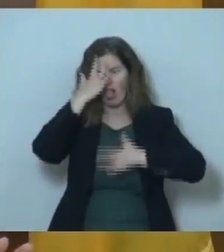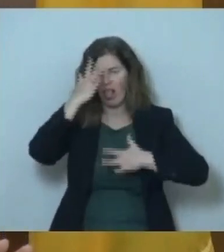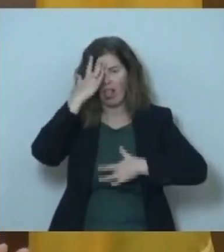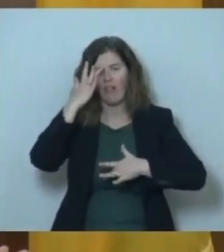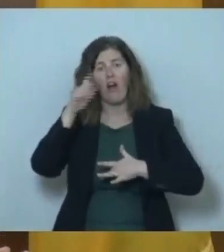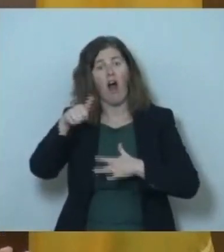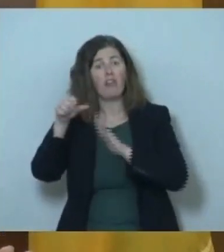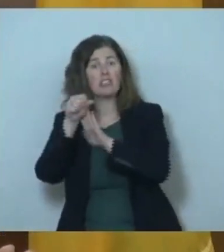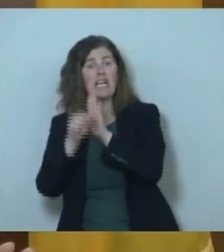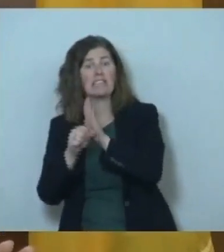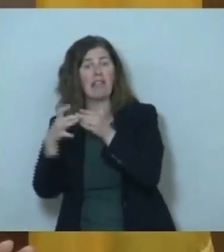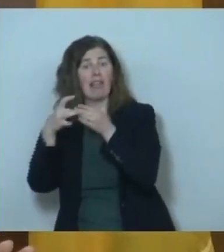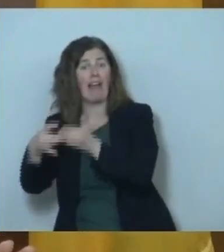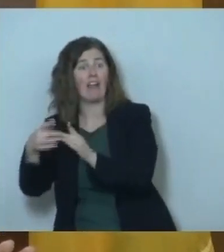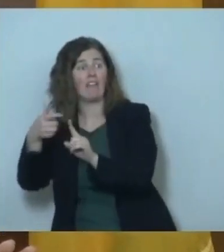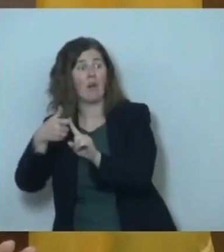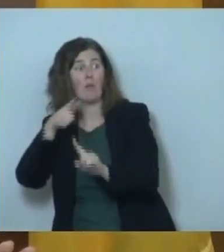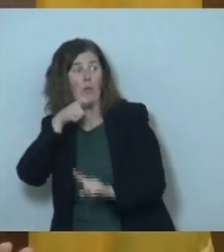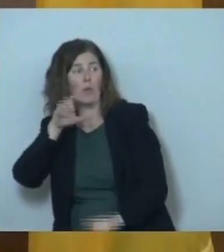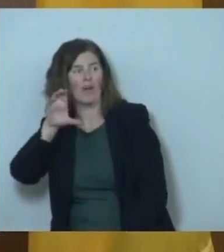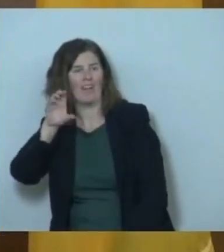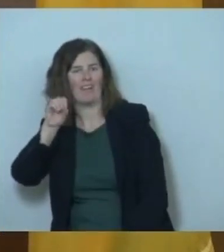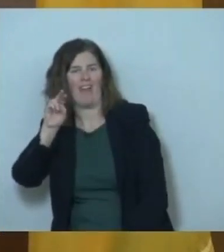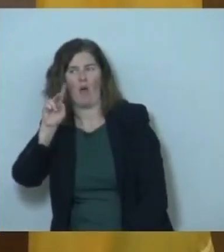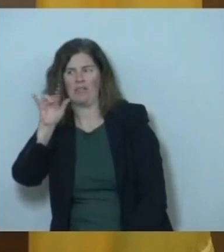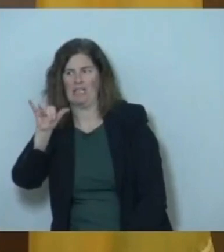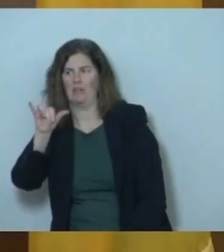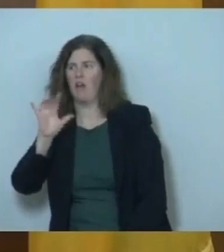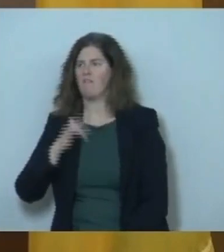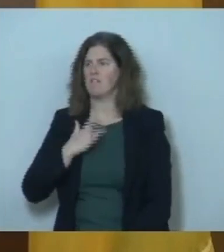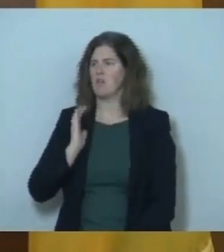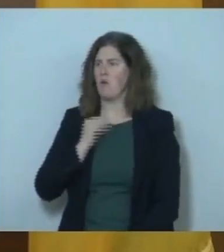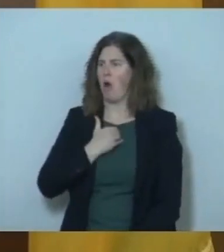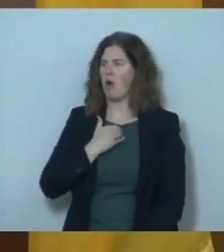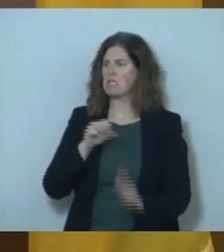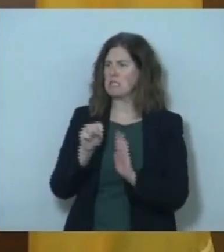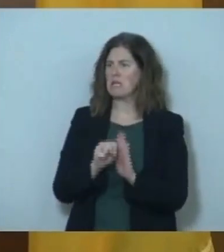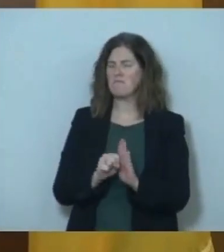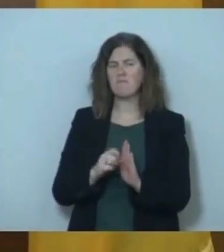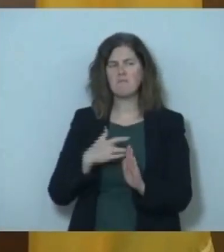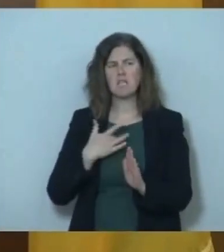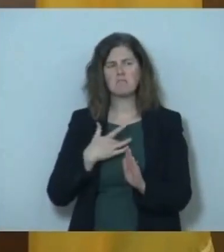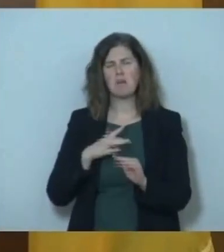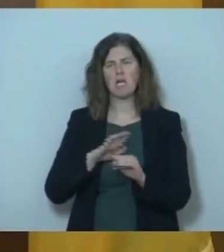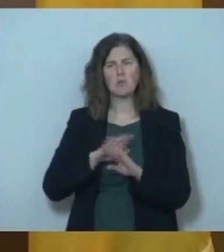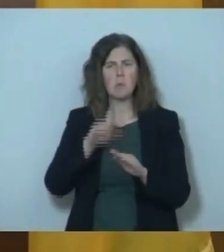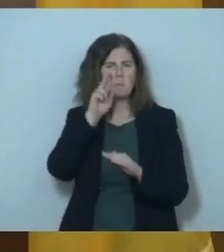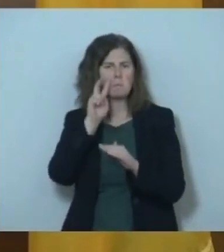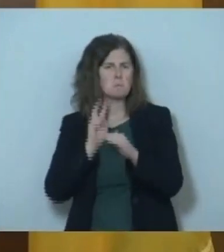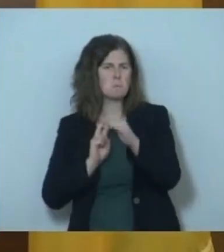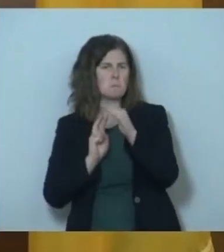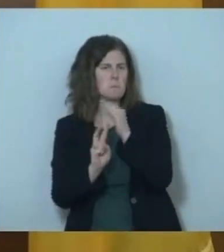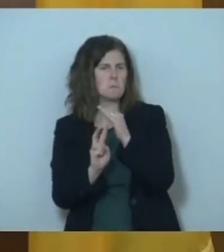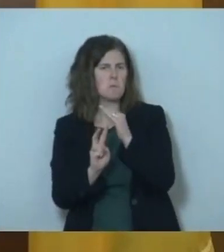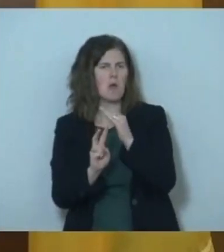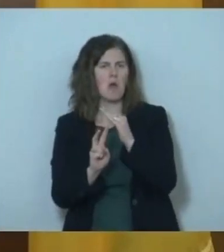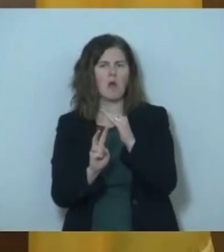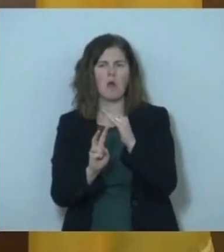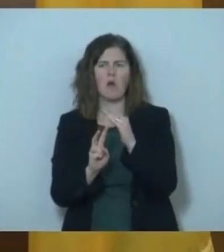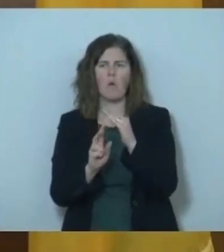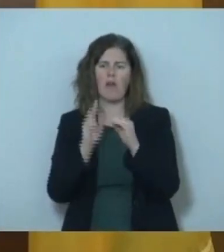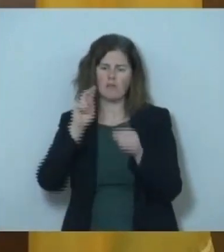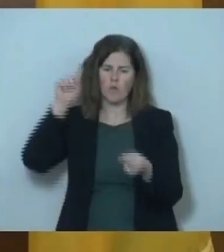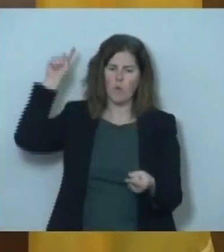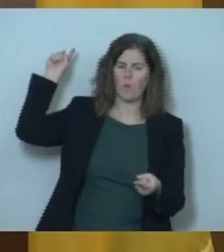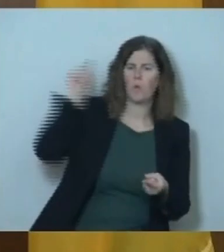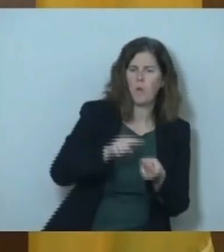county-led, we're in a pretty good position where I don't anticipate that we're going to have to make deep